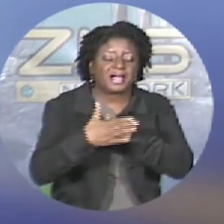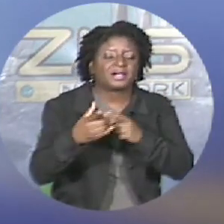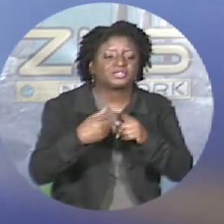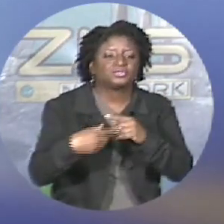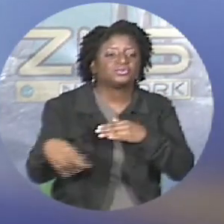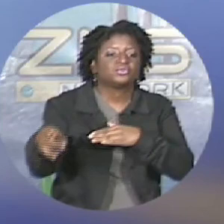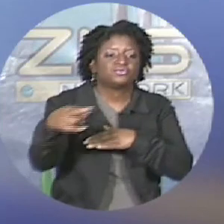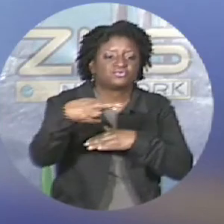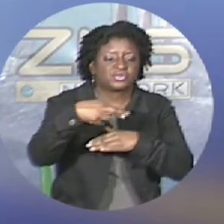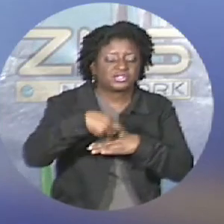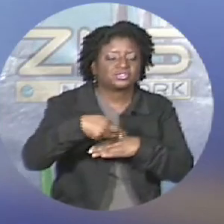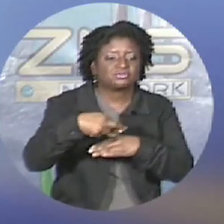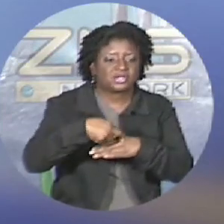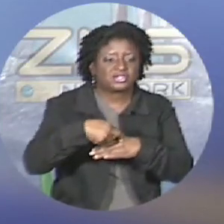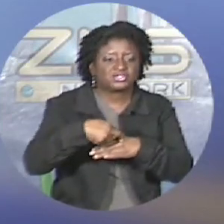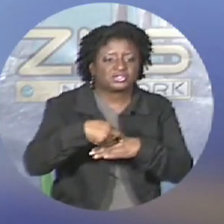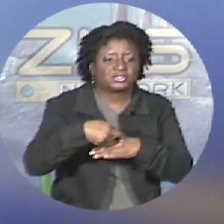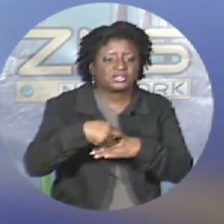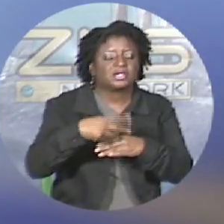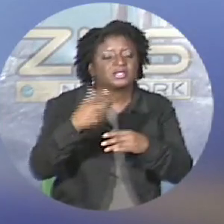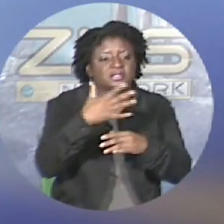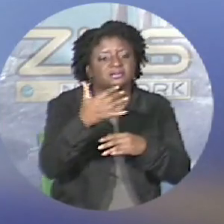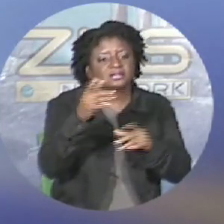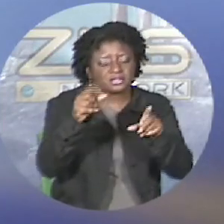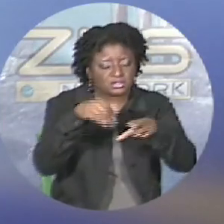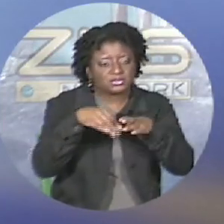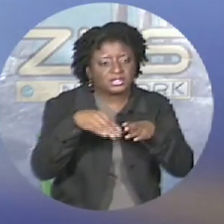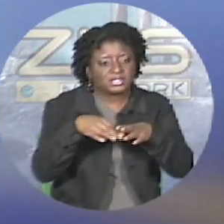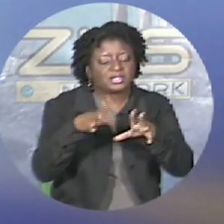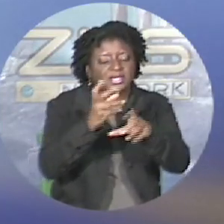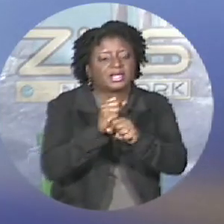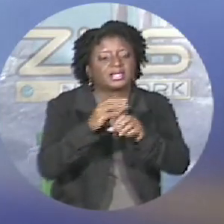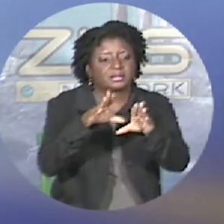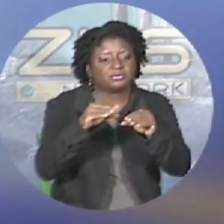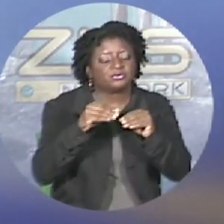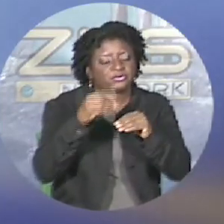to secure a bond for $150 million to get the ball rolling. Back to you.